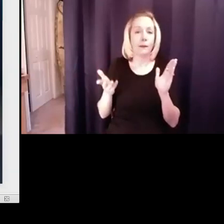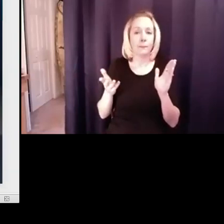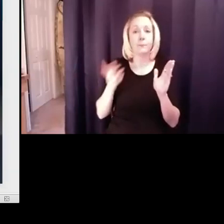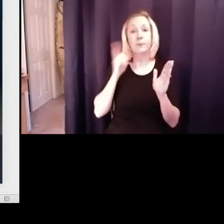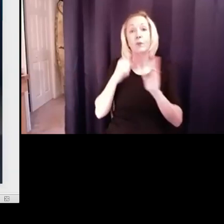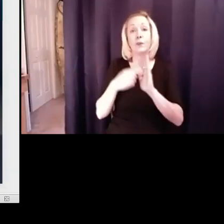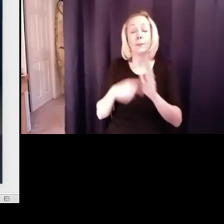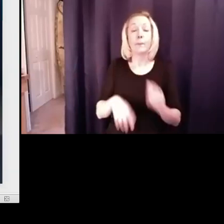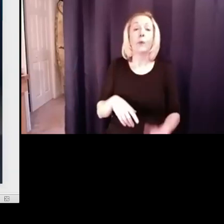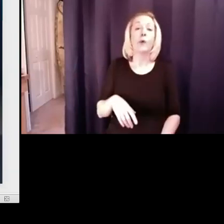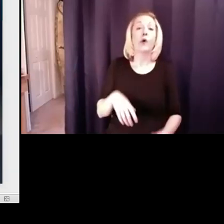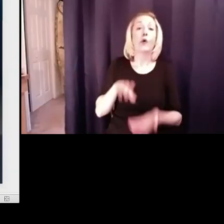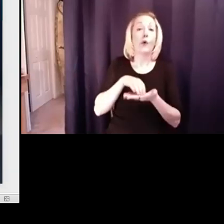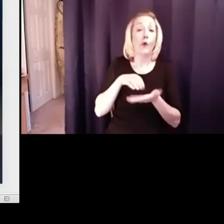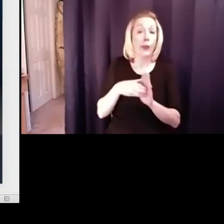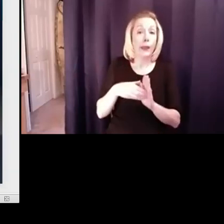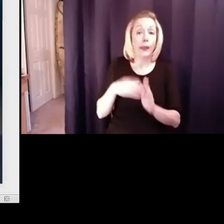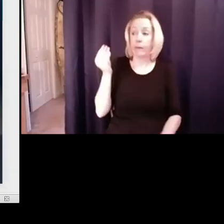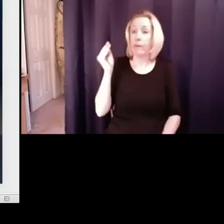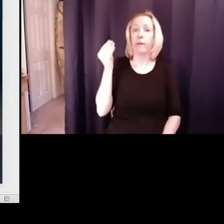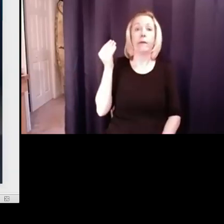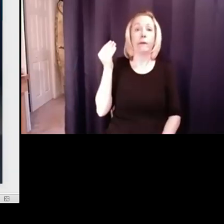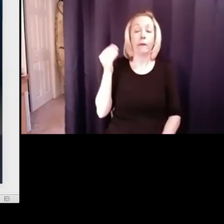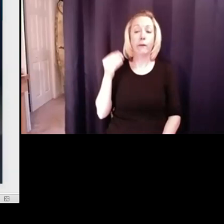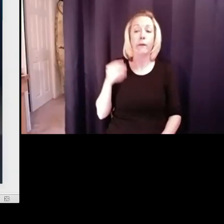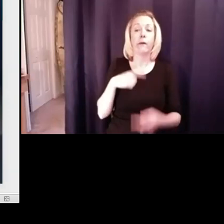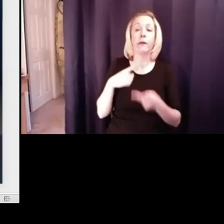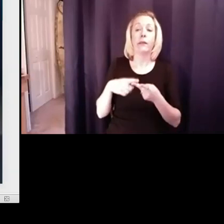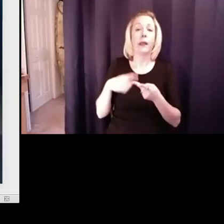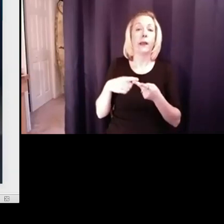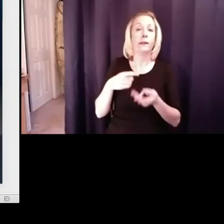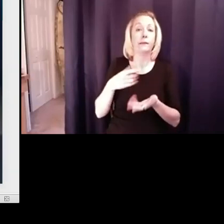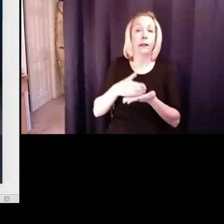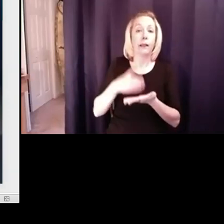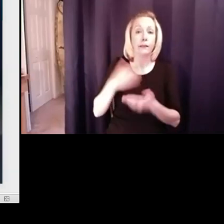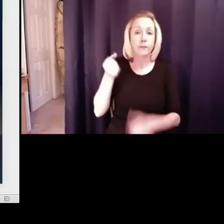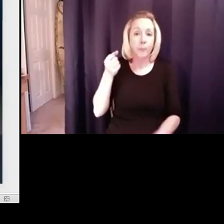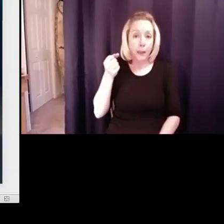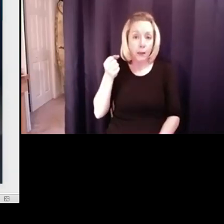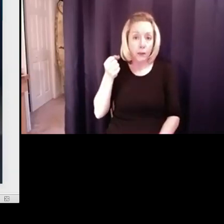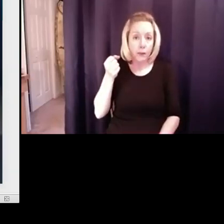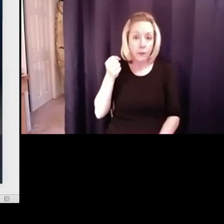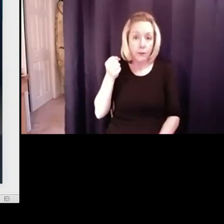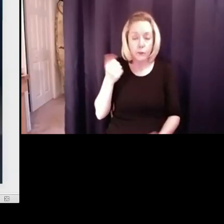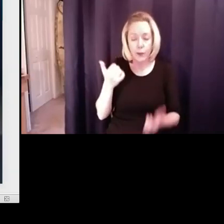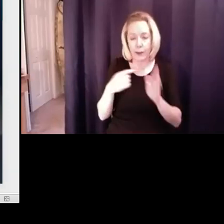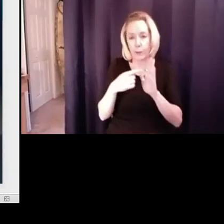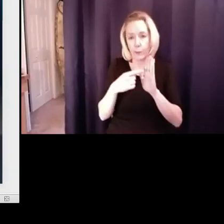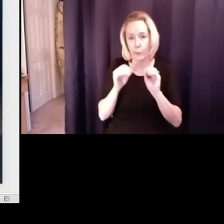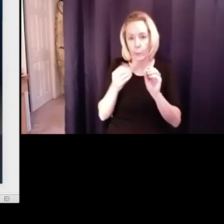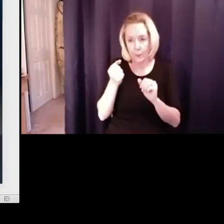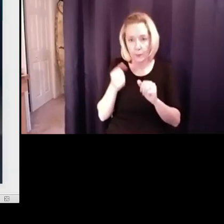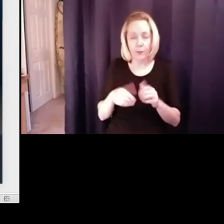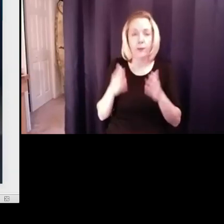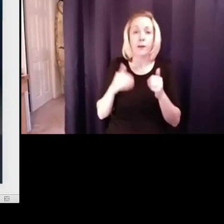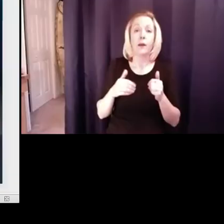first he has his cookie, then he wants his glass of milk. I didn't put milk in here because knowing me, I will spill it all over the carpet. Once